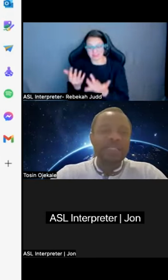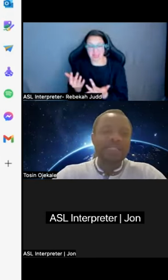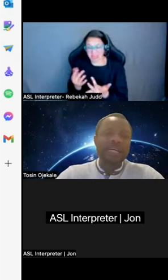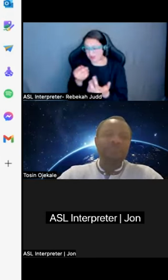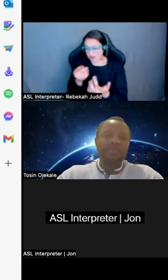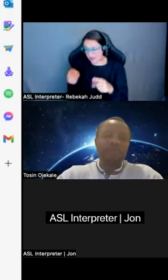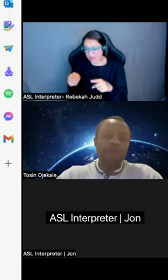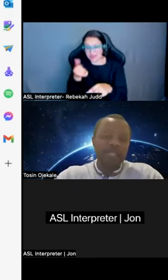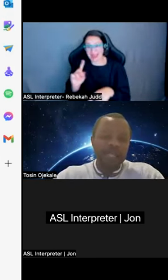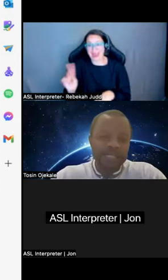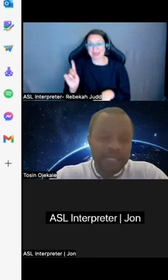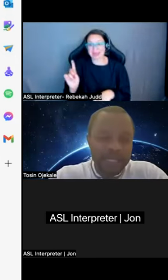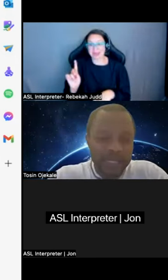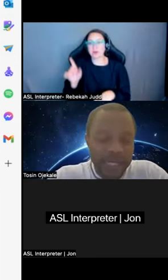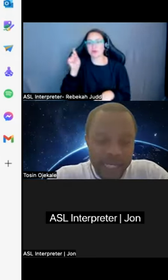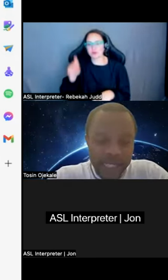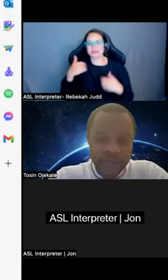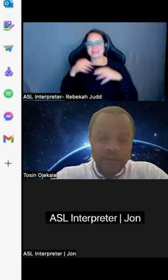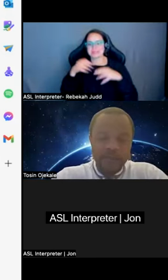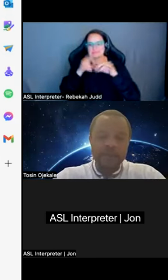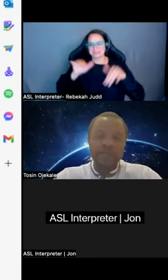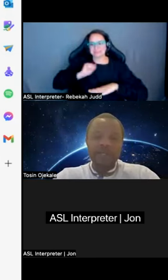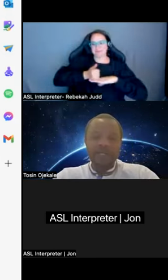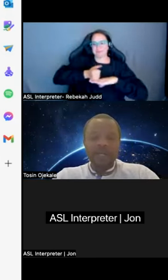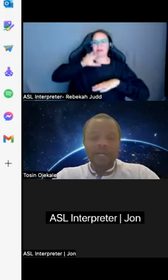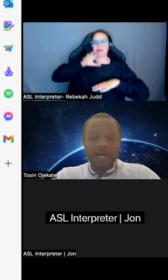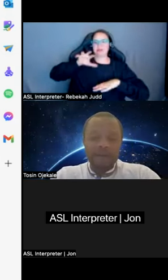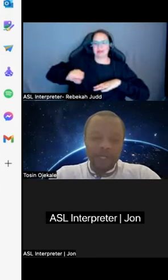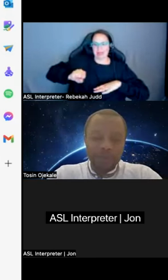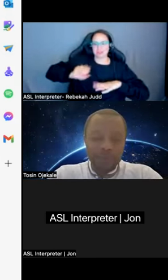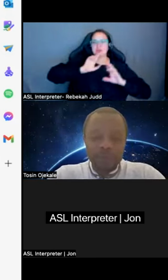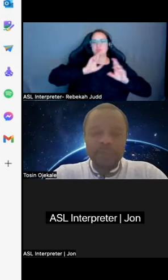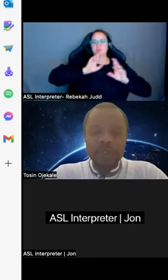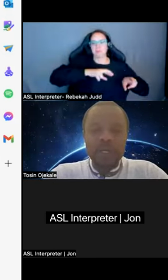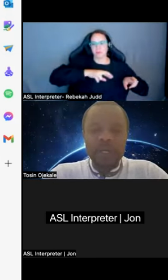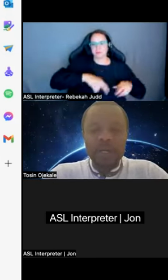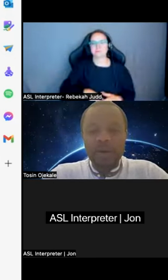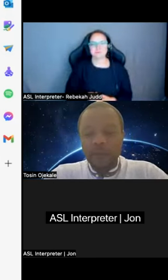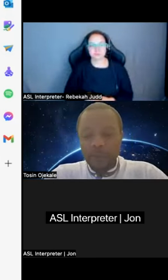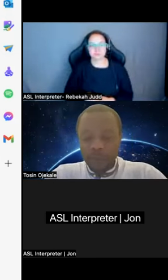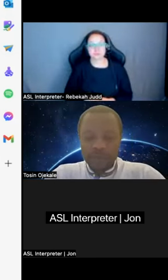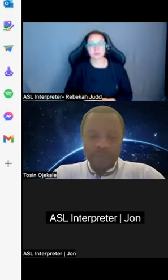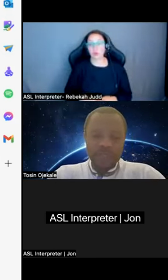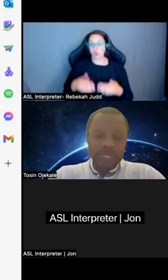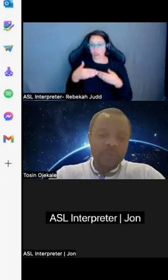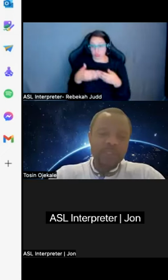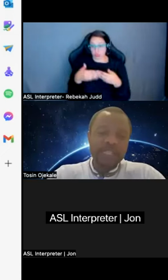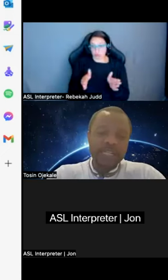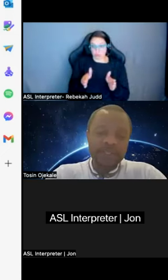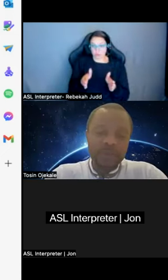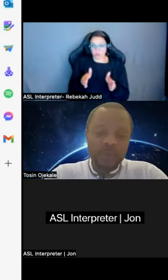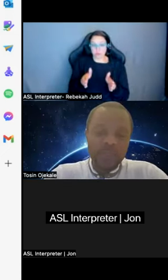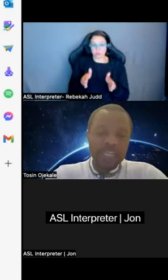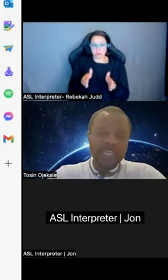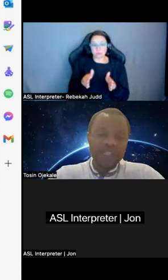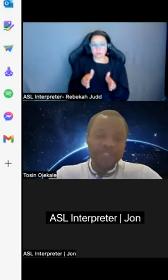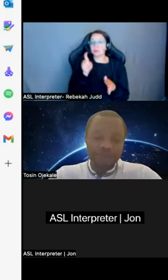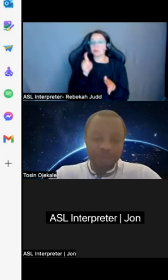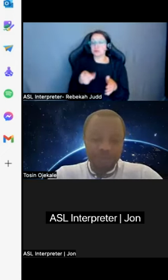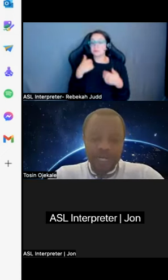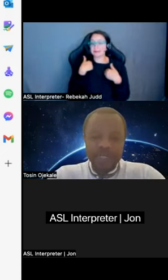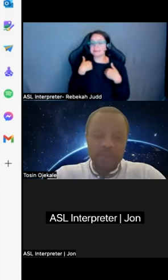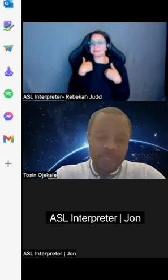sure that it can be reported early enough. For the room, or for rooms, you need what detection within